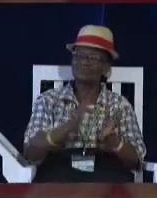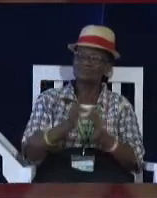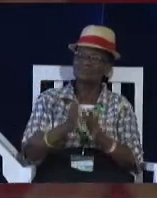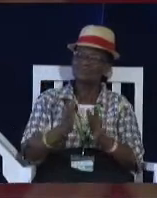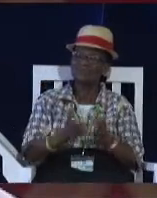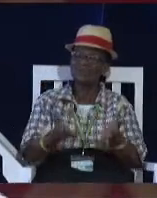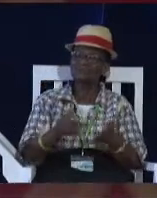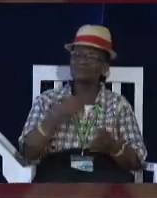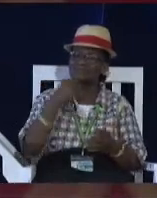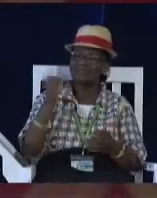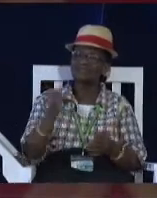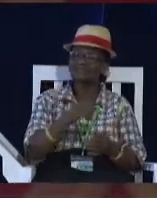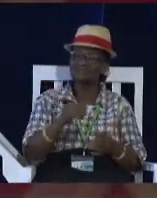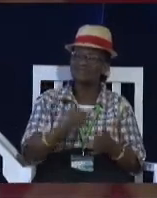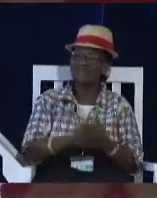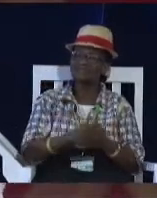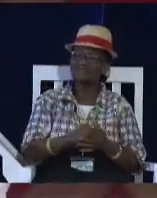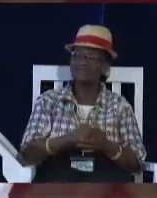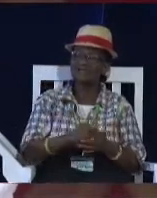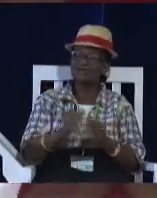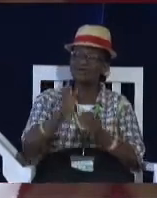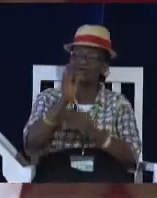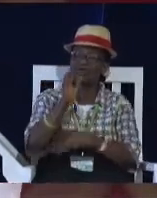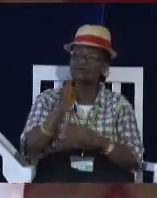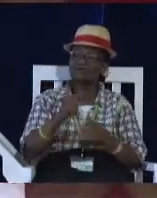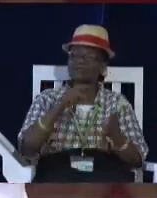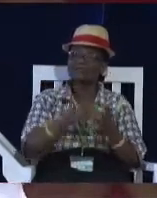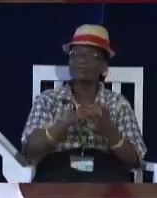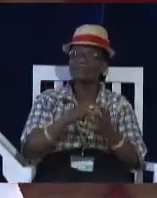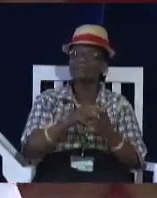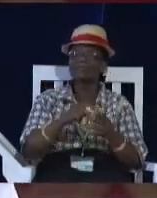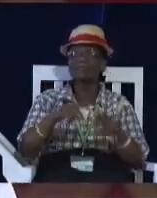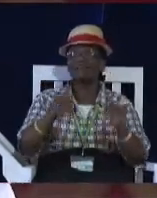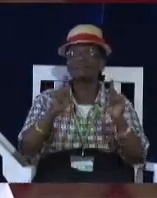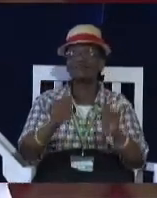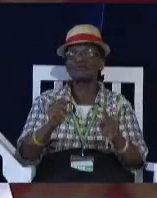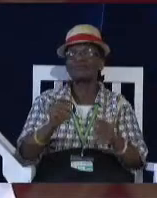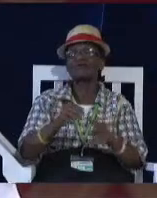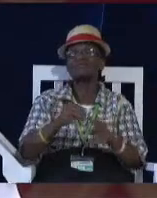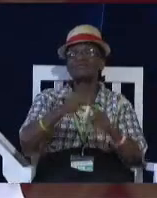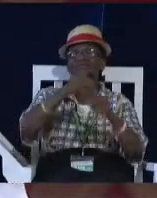that God performed special miracles by the hands of Paul,